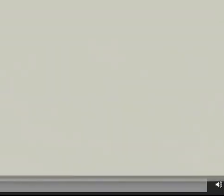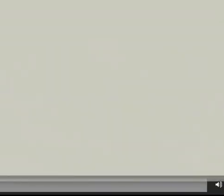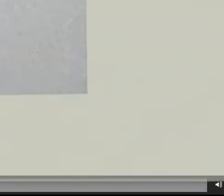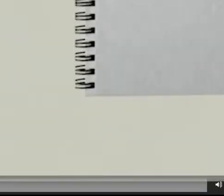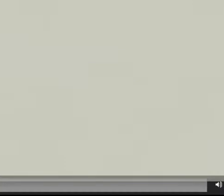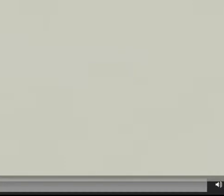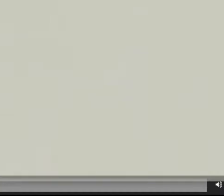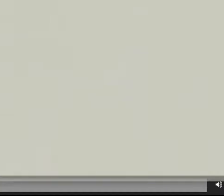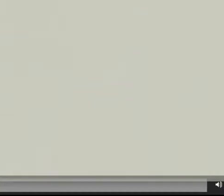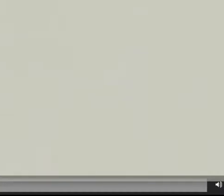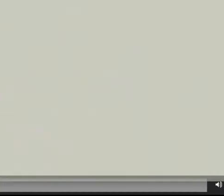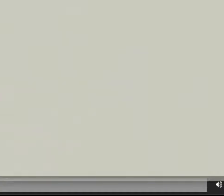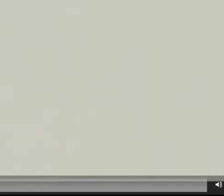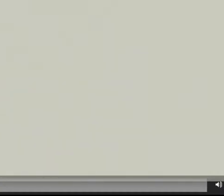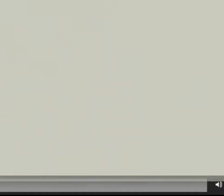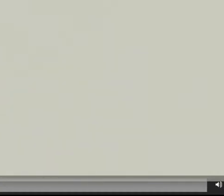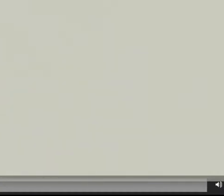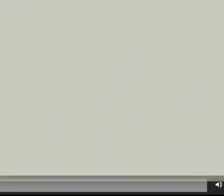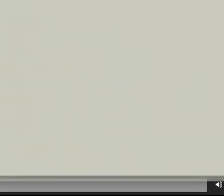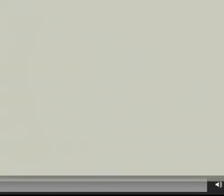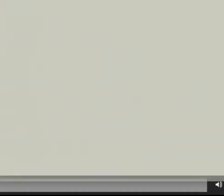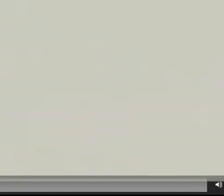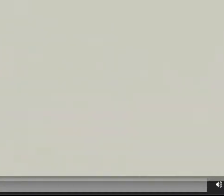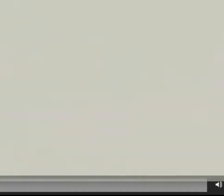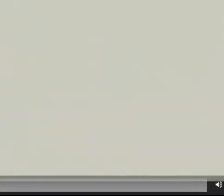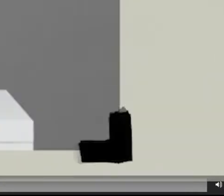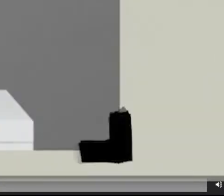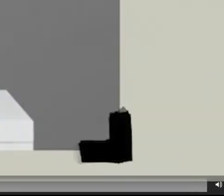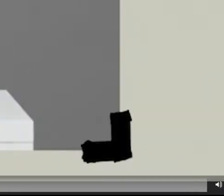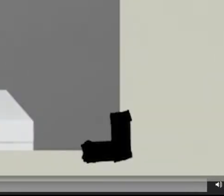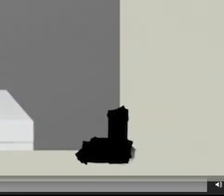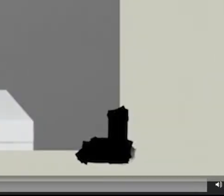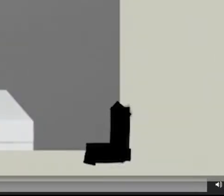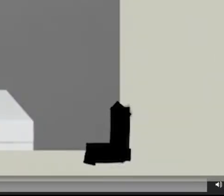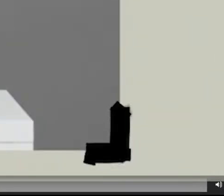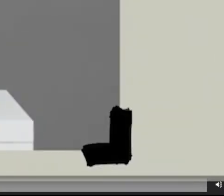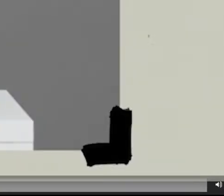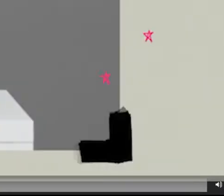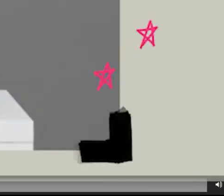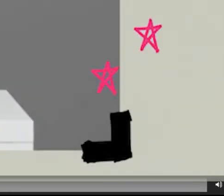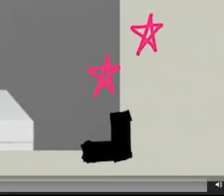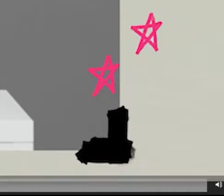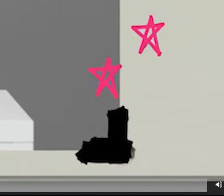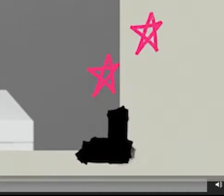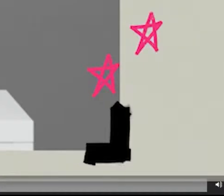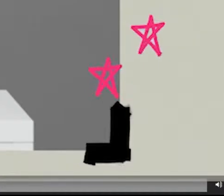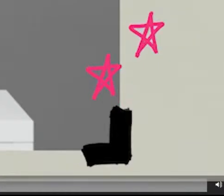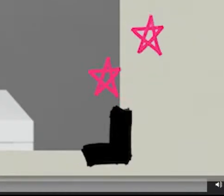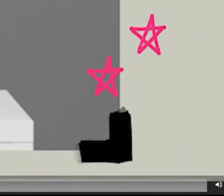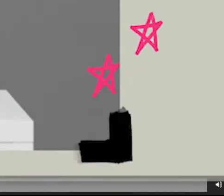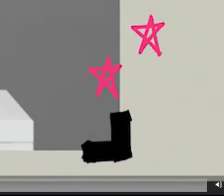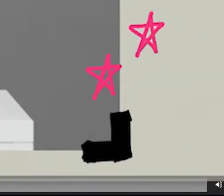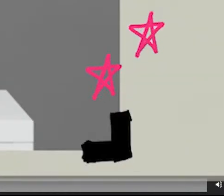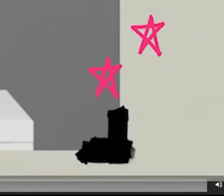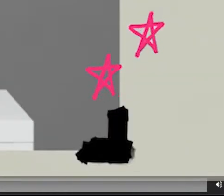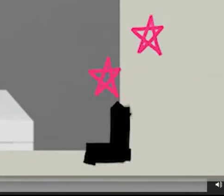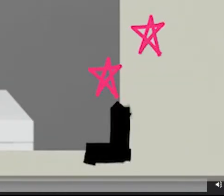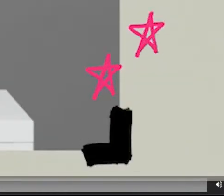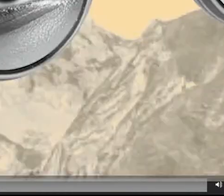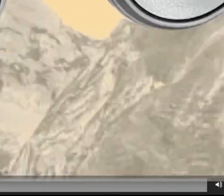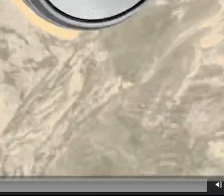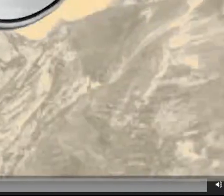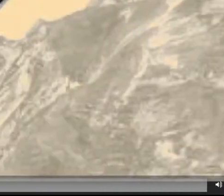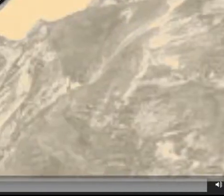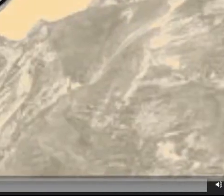be sure to read our Claimant Rights and Responsibilities Handbook. It'll help you understand what to expect and avoid any accidental